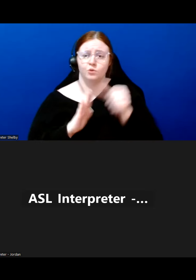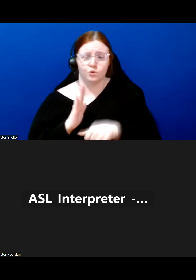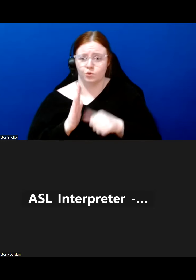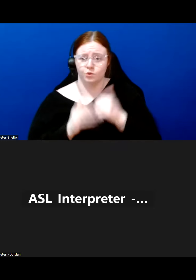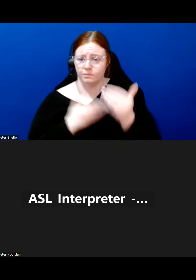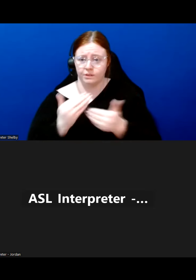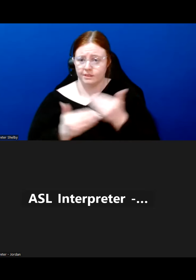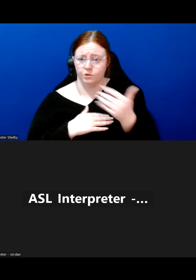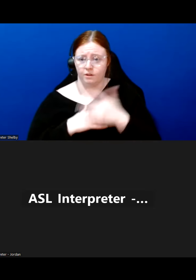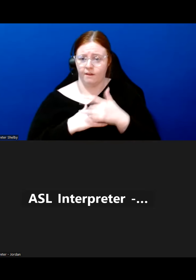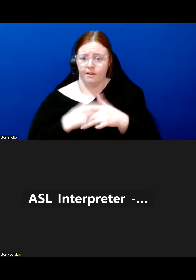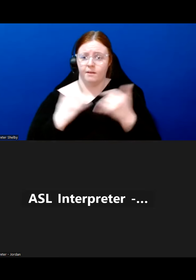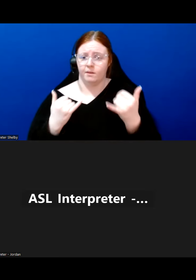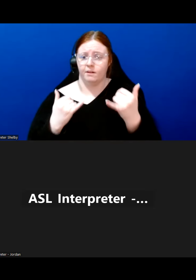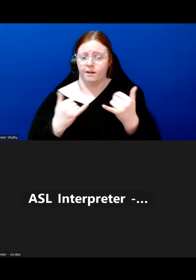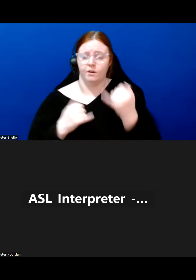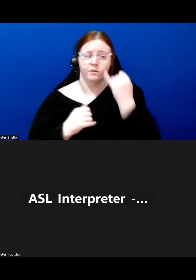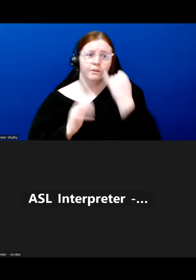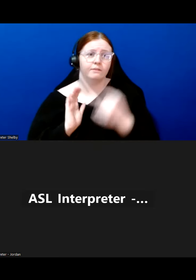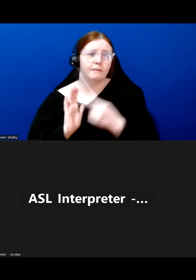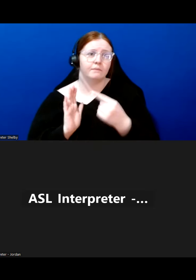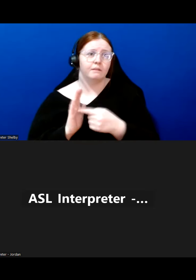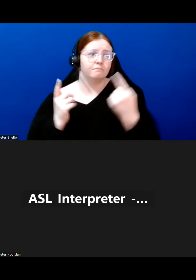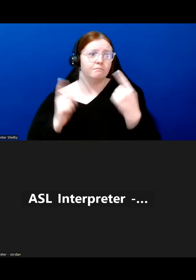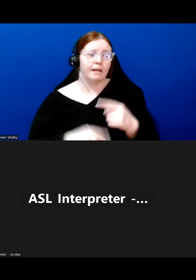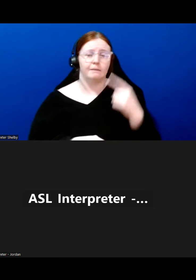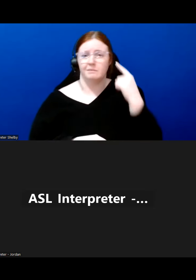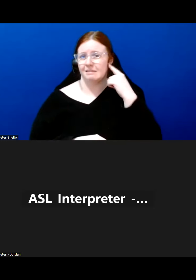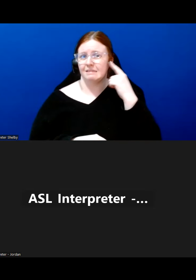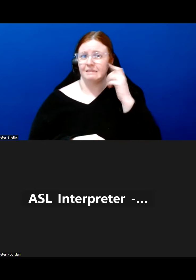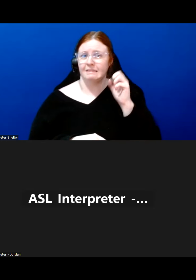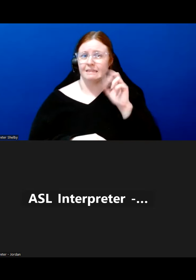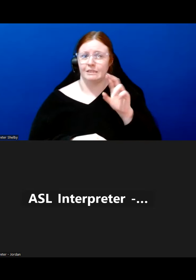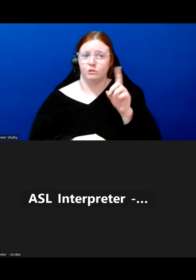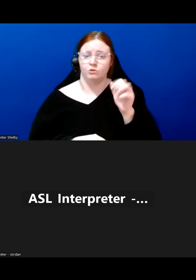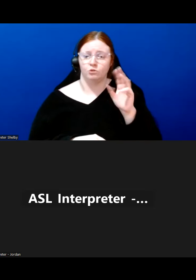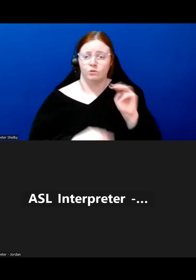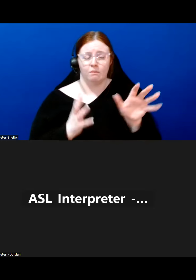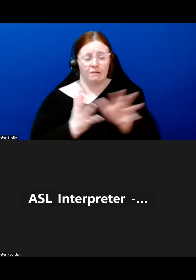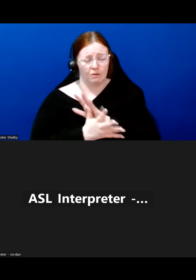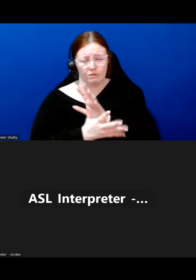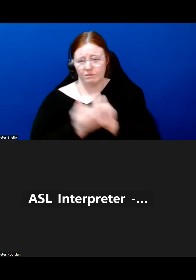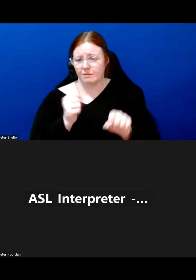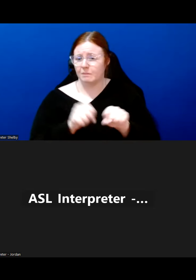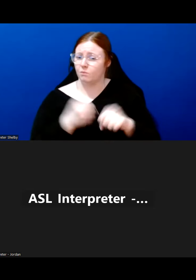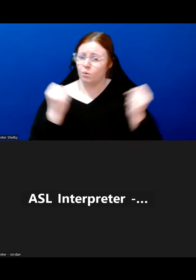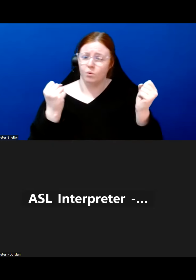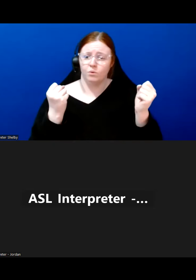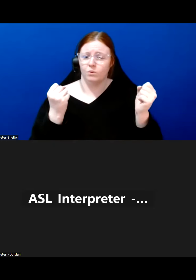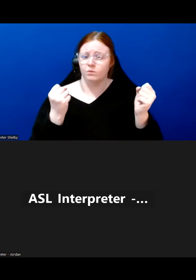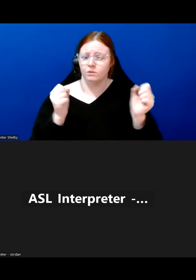now that sometimes if your eardrum is really severely damaged, you can